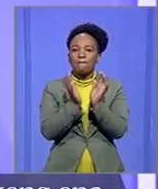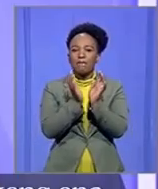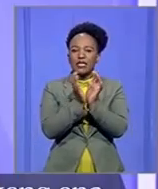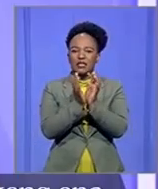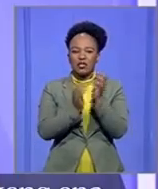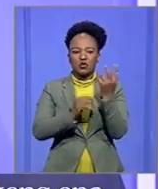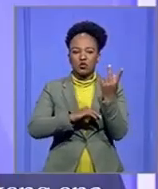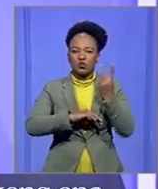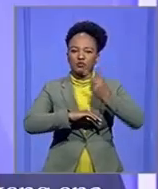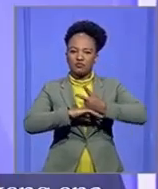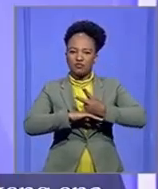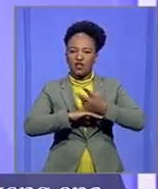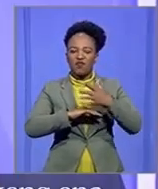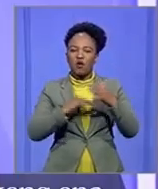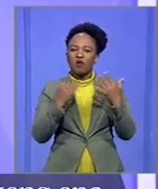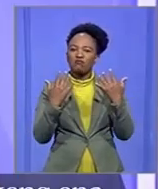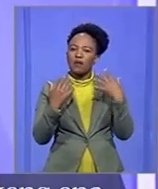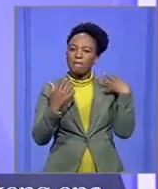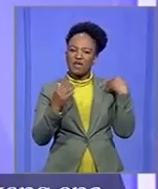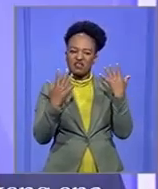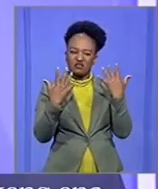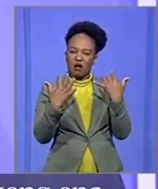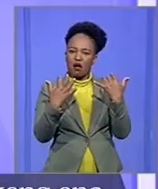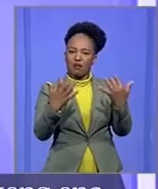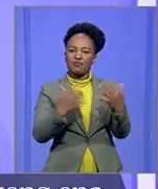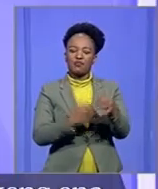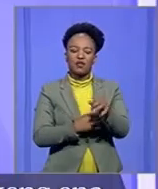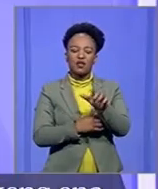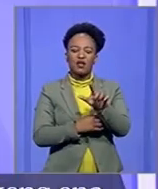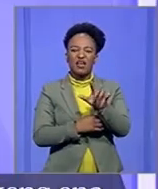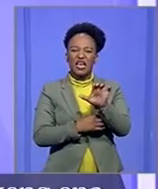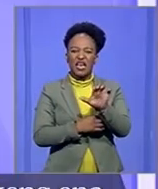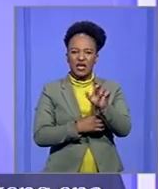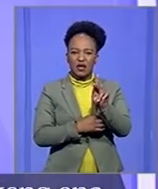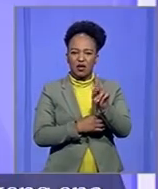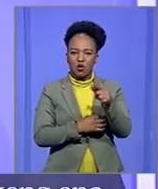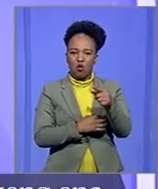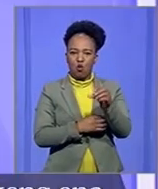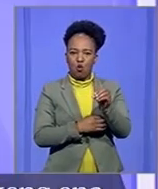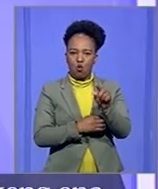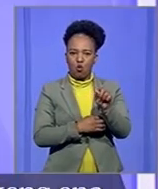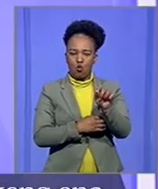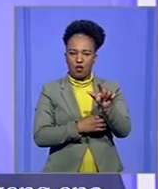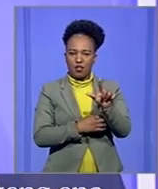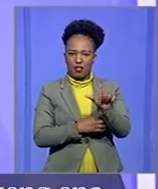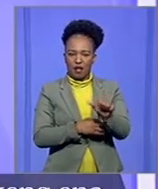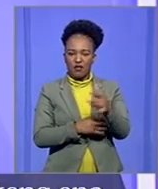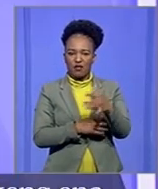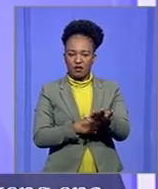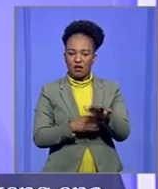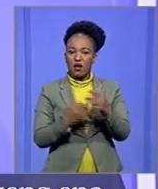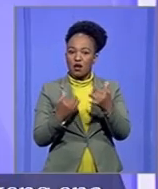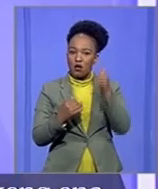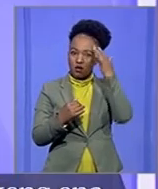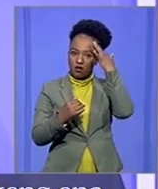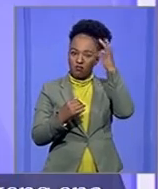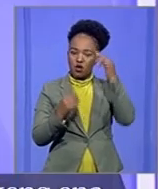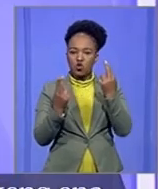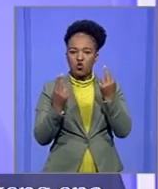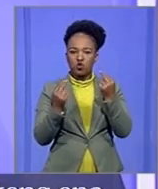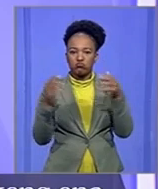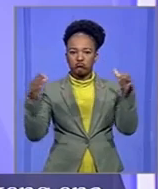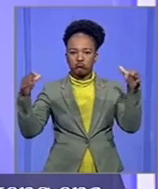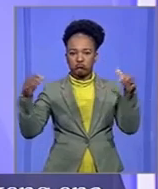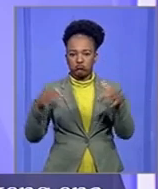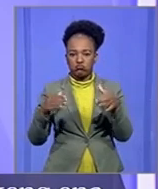mabedi e bitswang Cabinet Lekgotla Cape Town bekeng ena. Tibelo ke hore bahlanka ba mmuso ba tla tla ka moralo o motjha o tla fana ka sebopeo sa